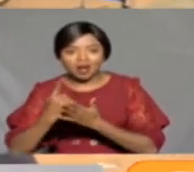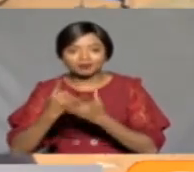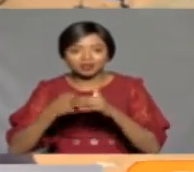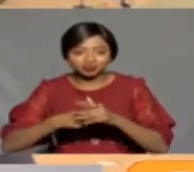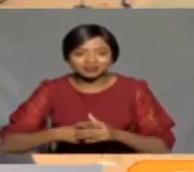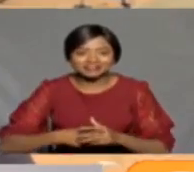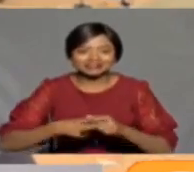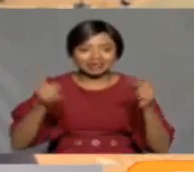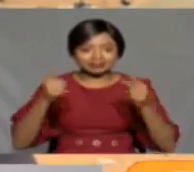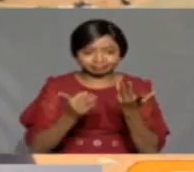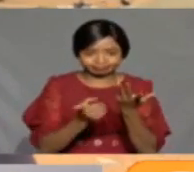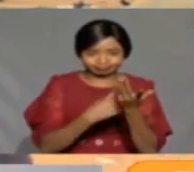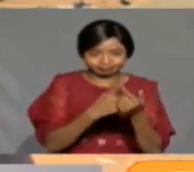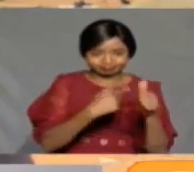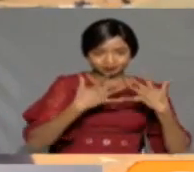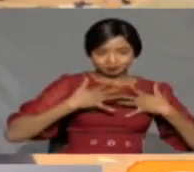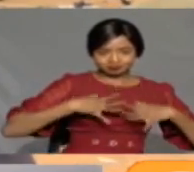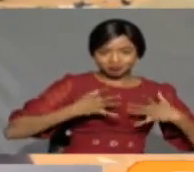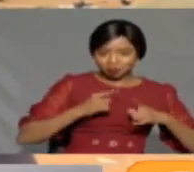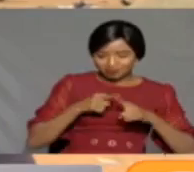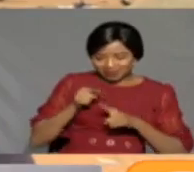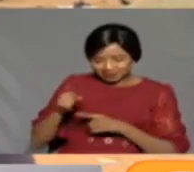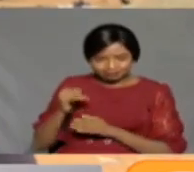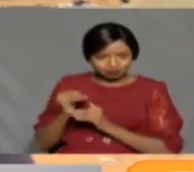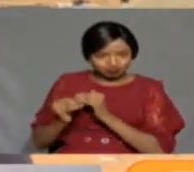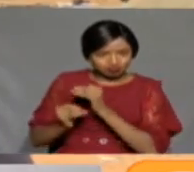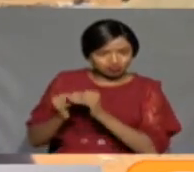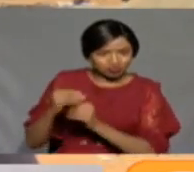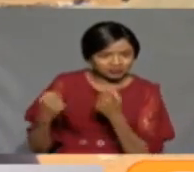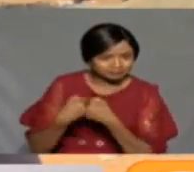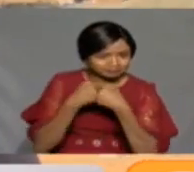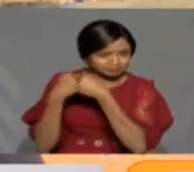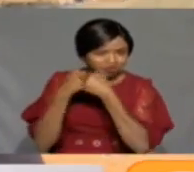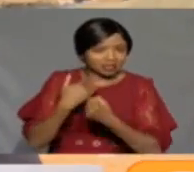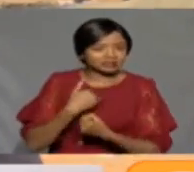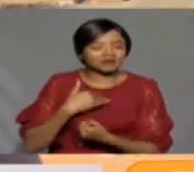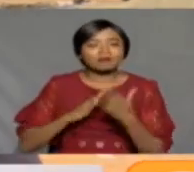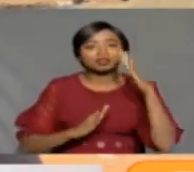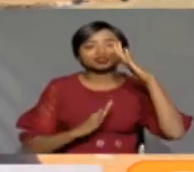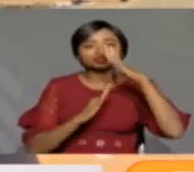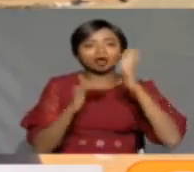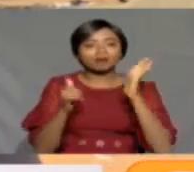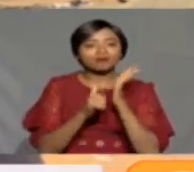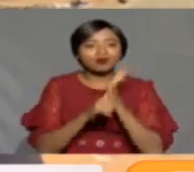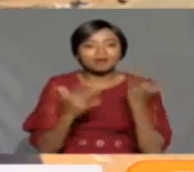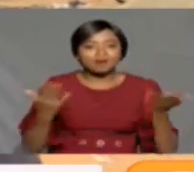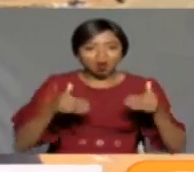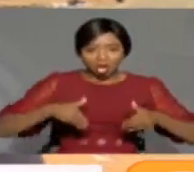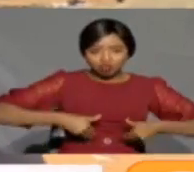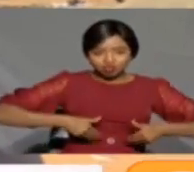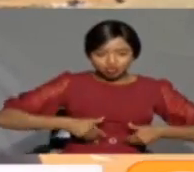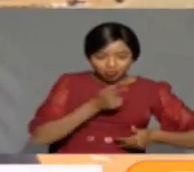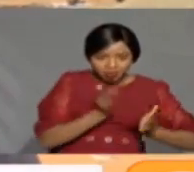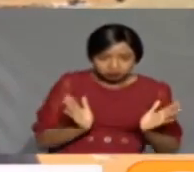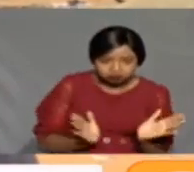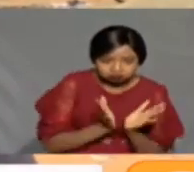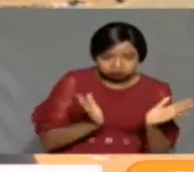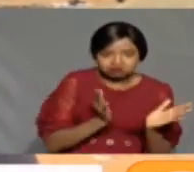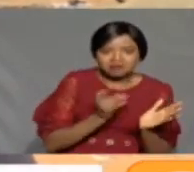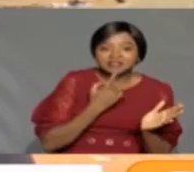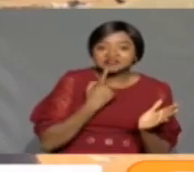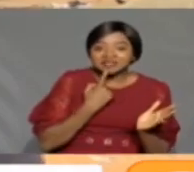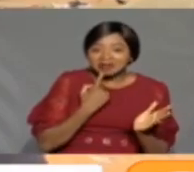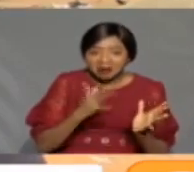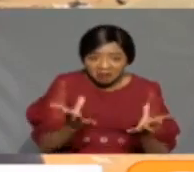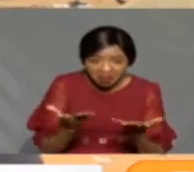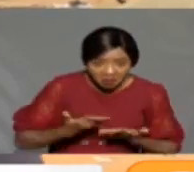kicks off, the process is already encountering hurdles, with a greater headache being the local youth mobilizing themselves, promising not